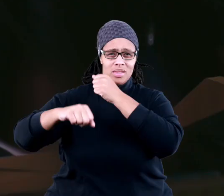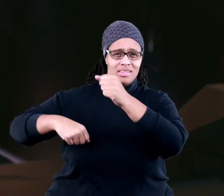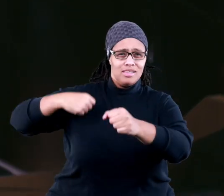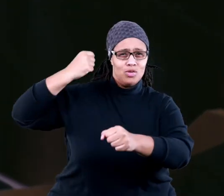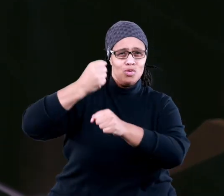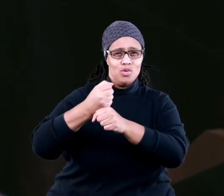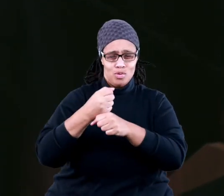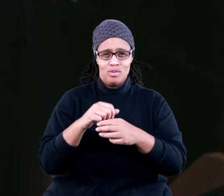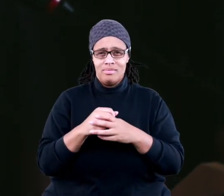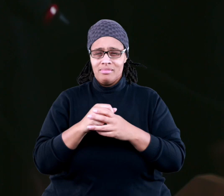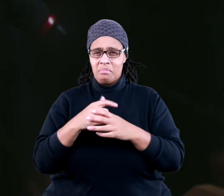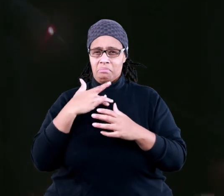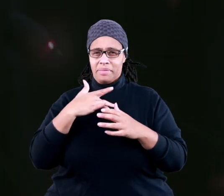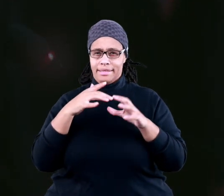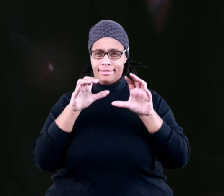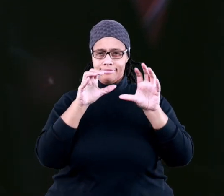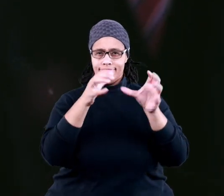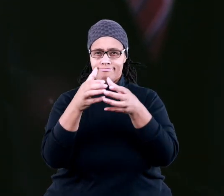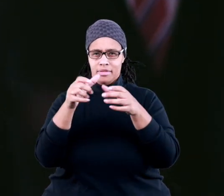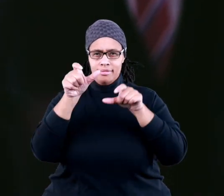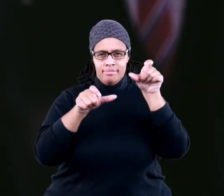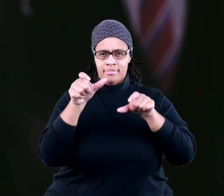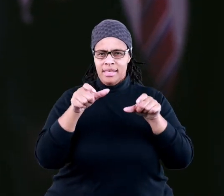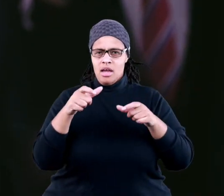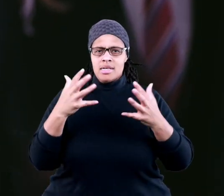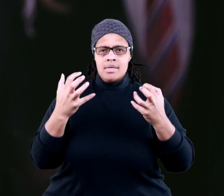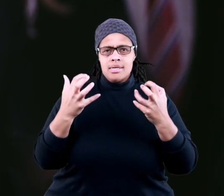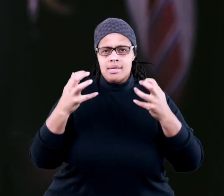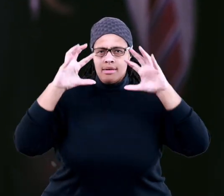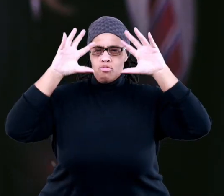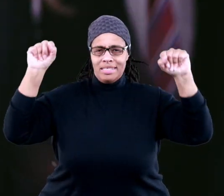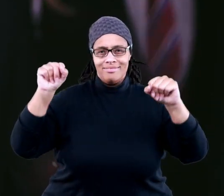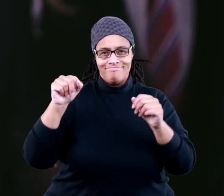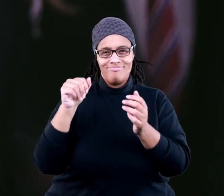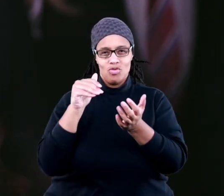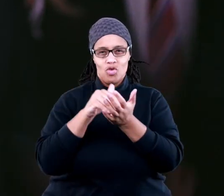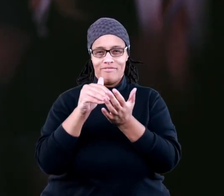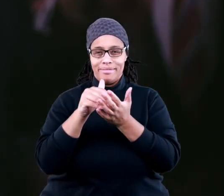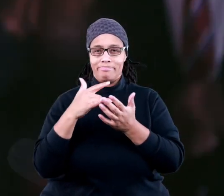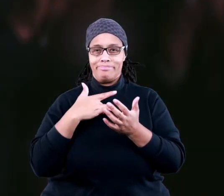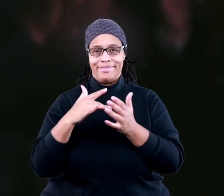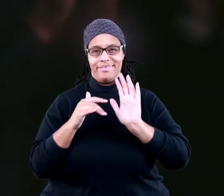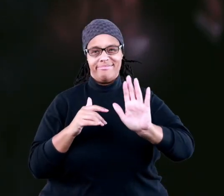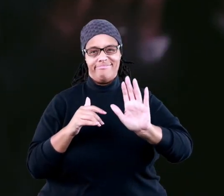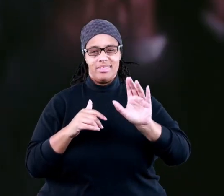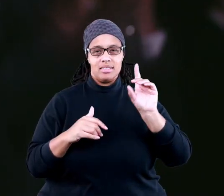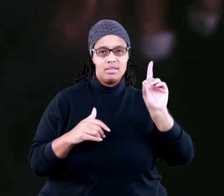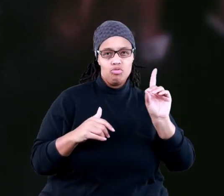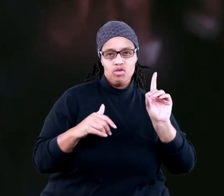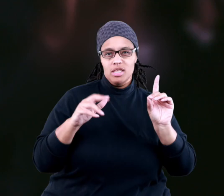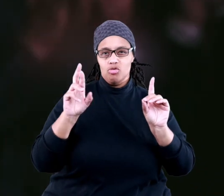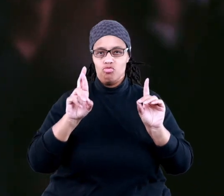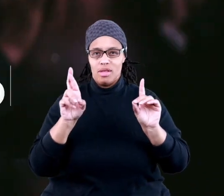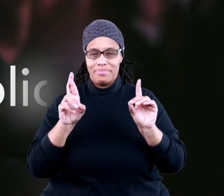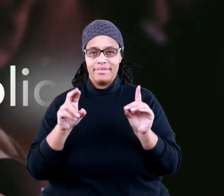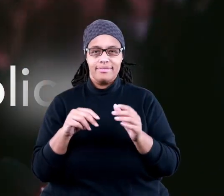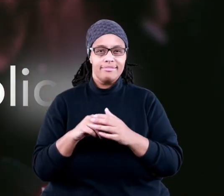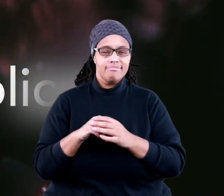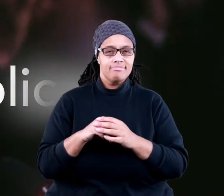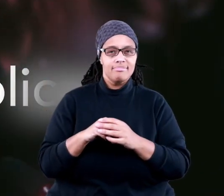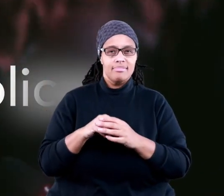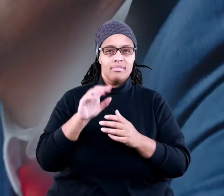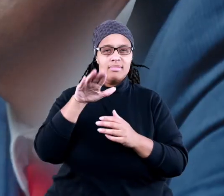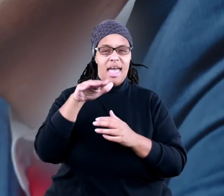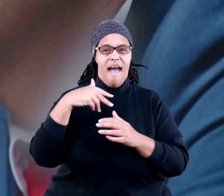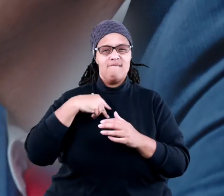year. There are usually a bunch of people who want to be president, and most often they are either a Democrat or a